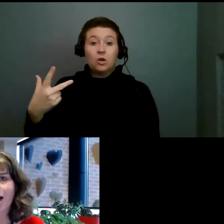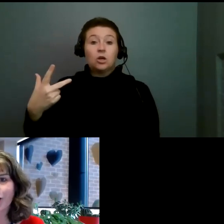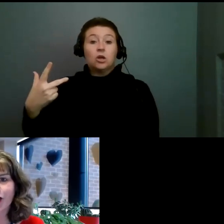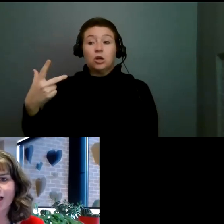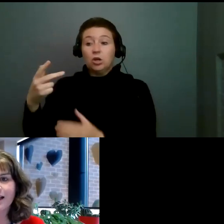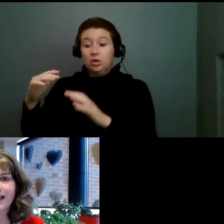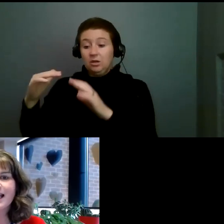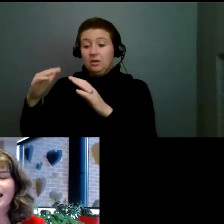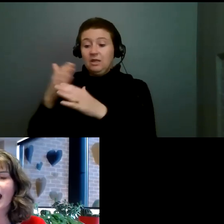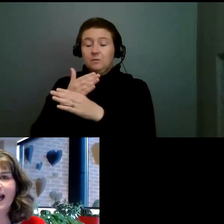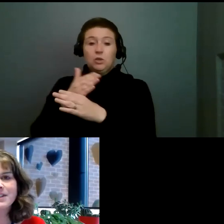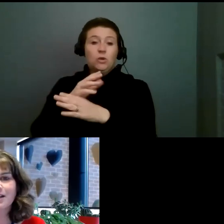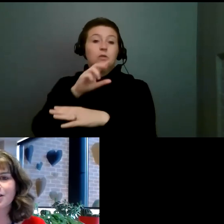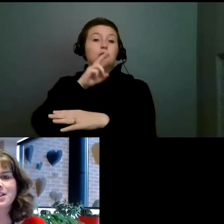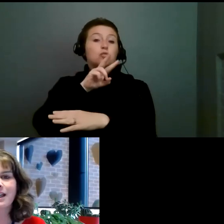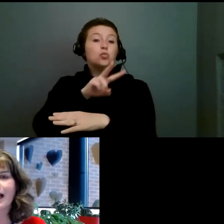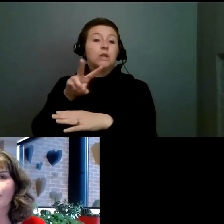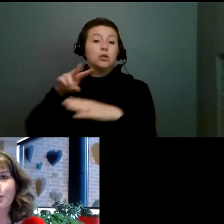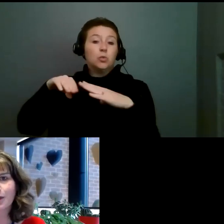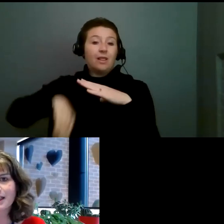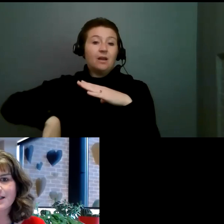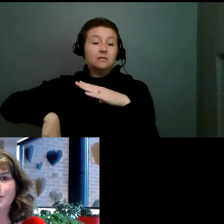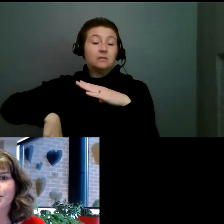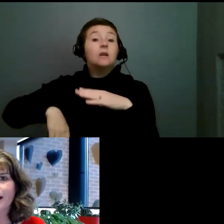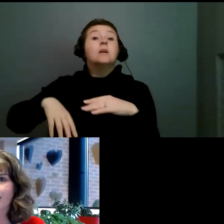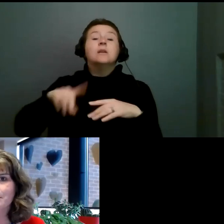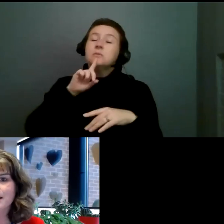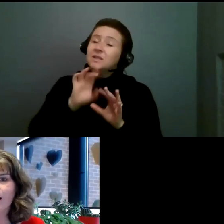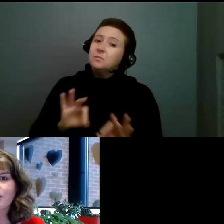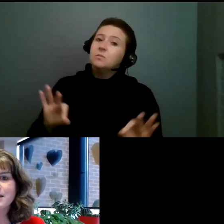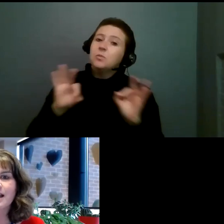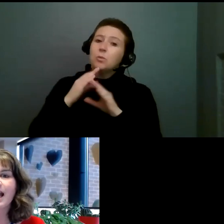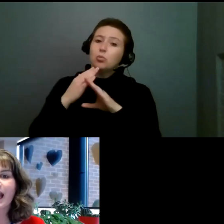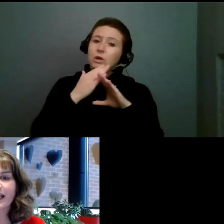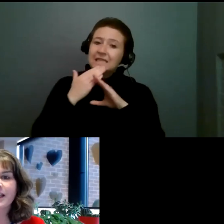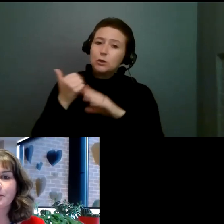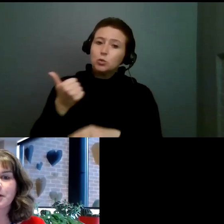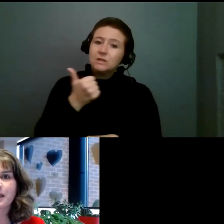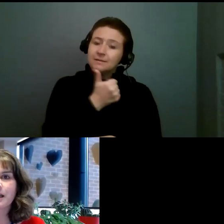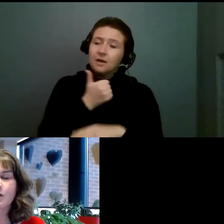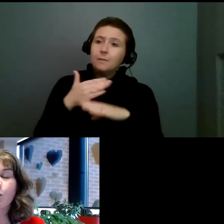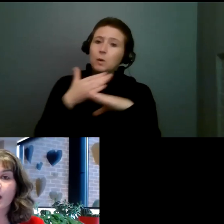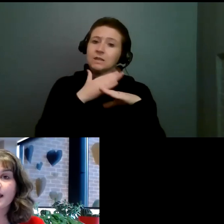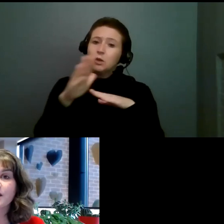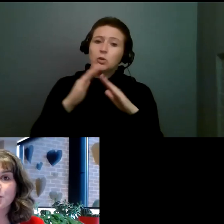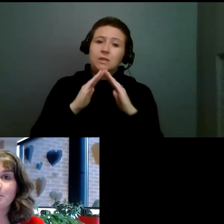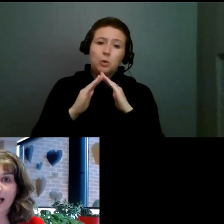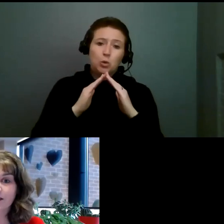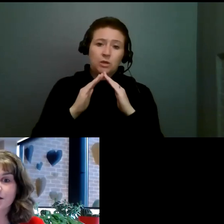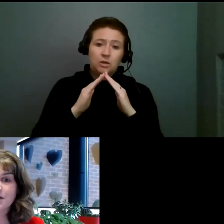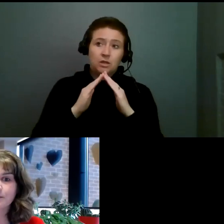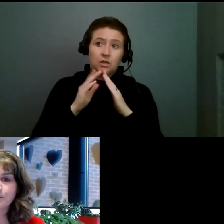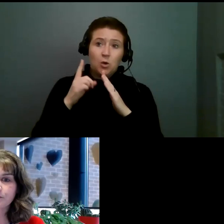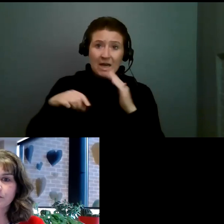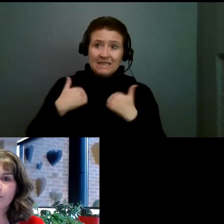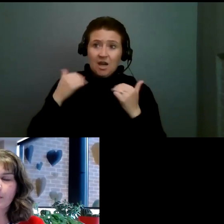and under. They have to understand how important it is to protect themselves and the community. What they do